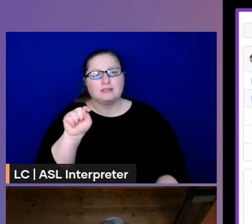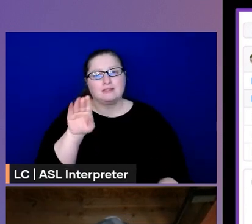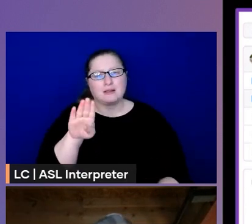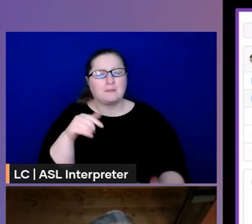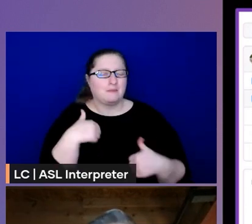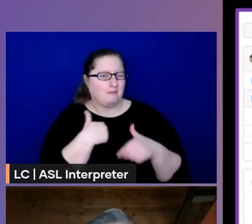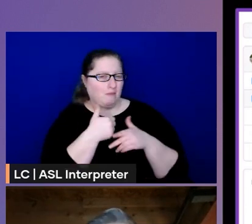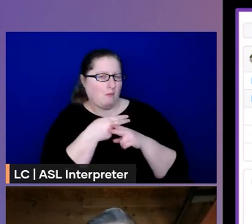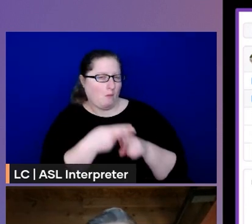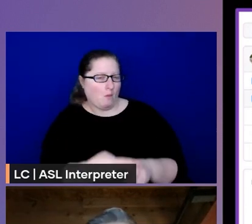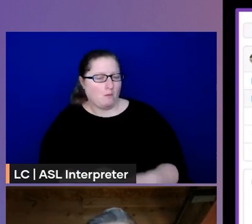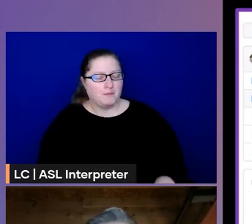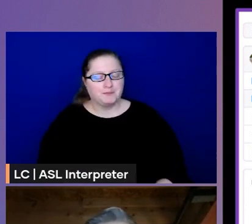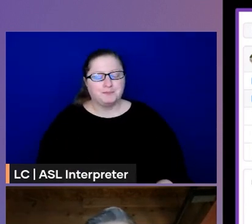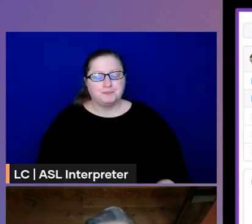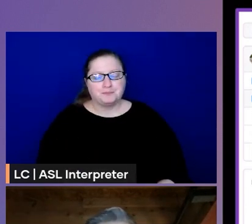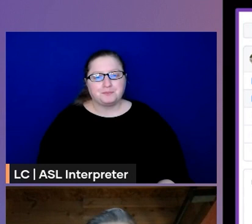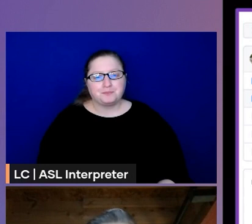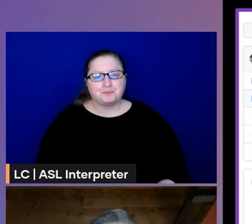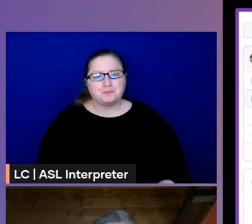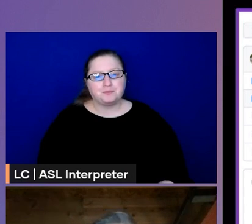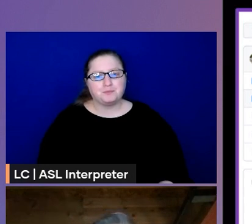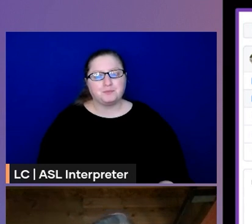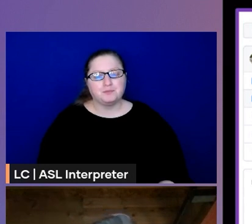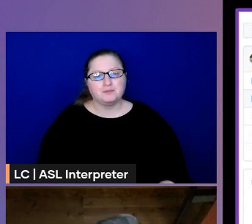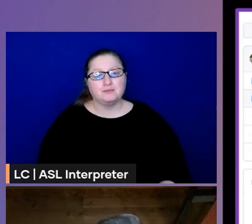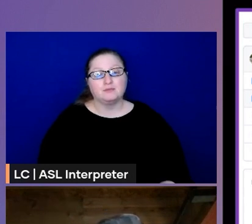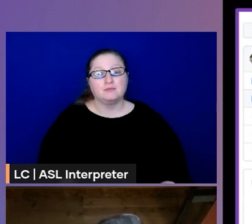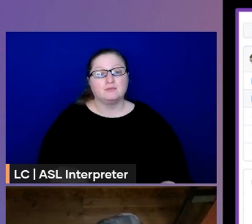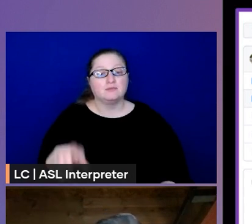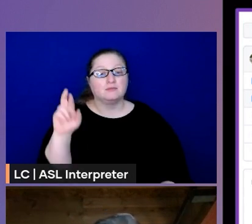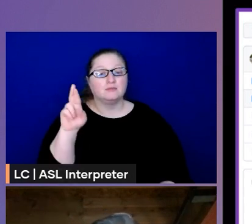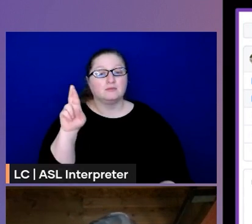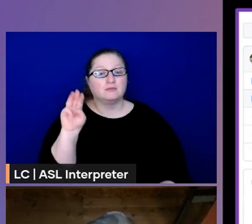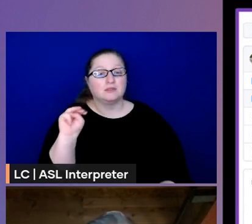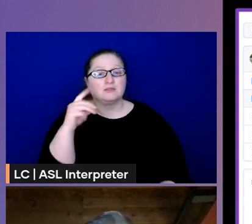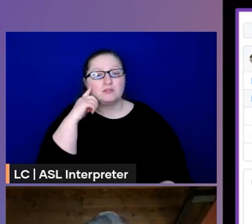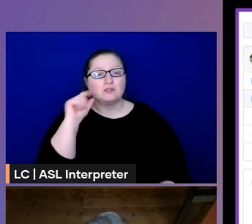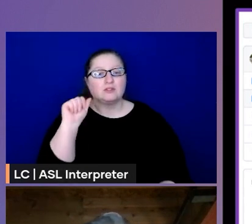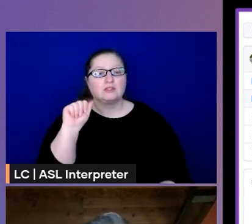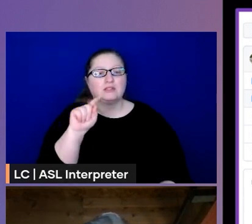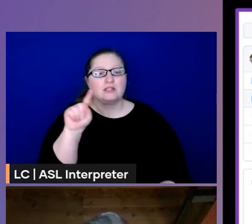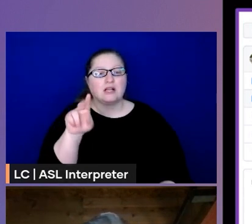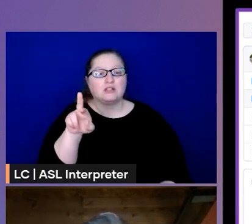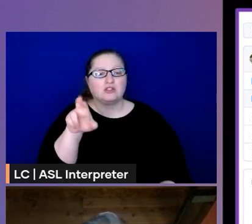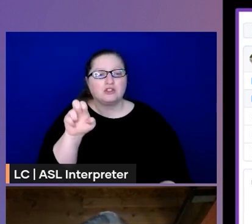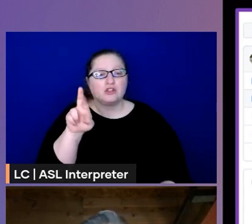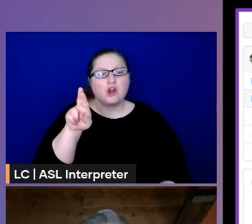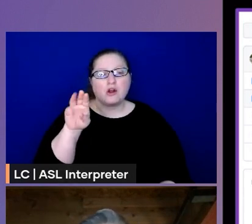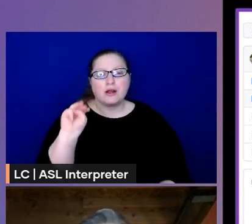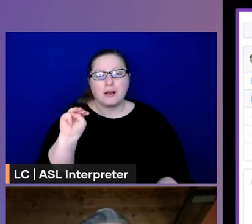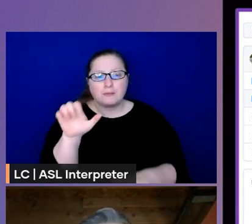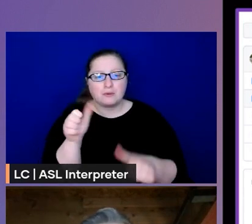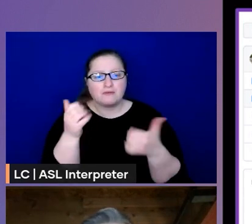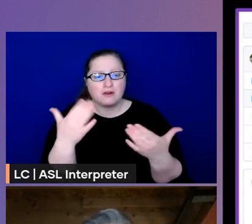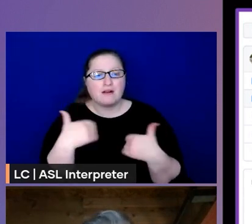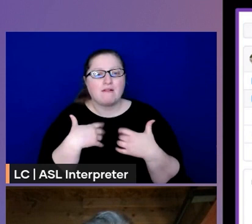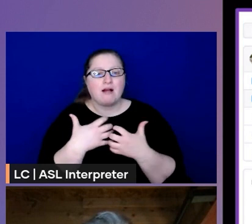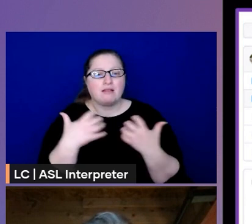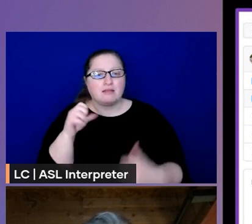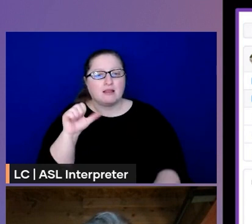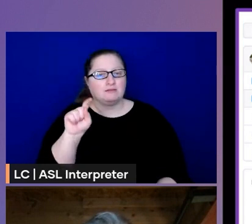them. And then the RM is for the Azure RM provider, and there's a lot of stubs in there as